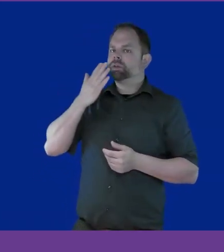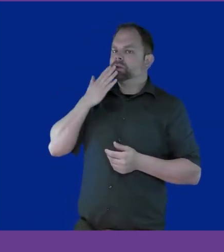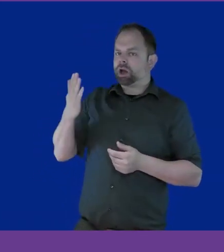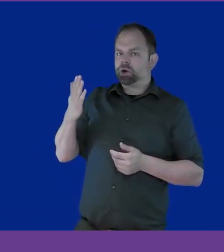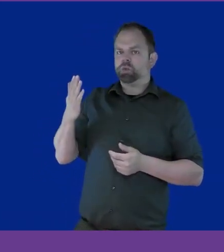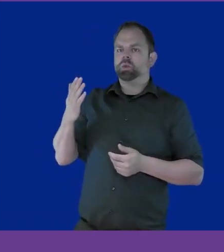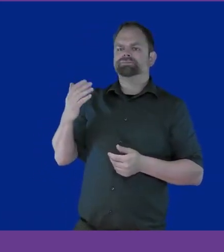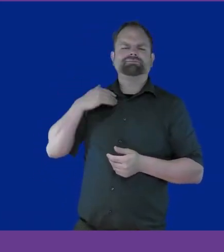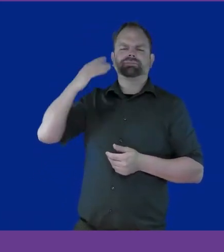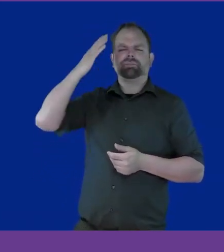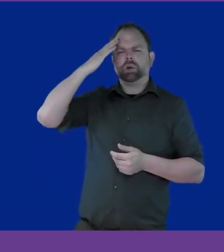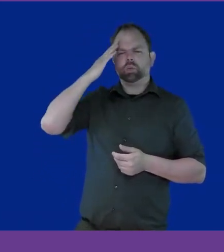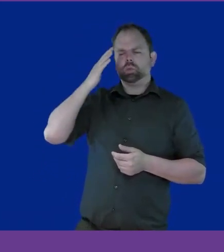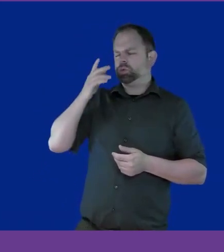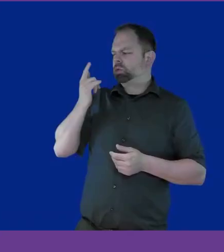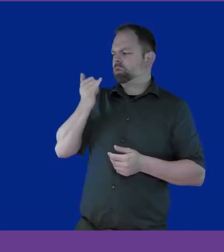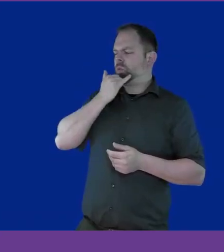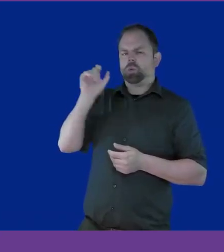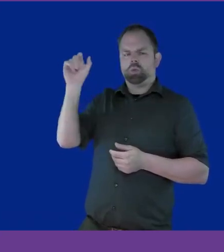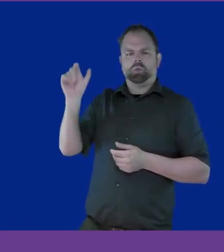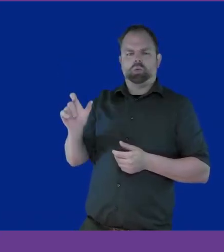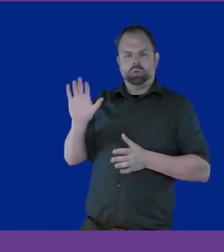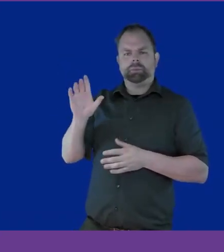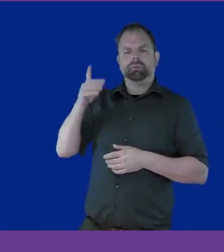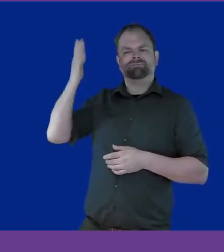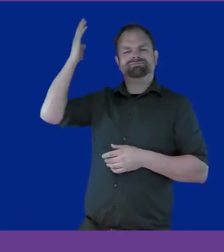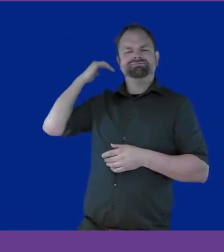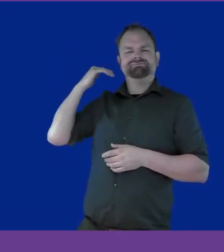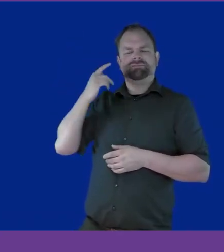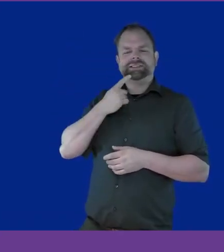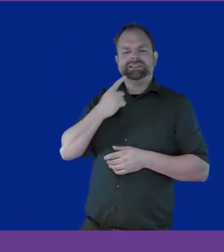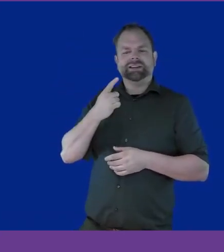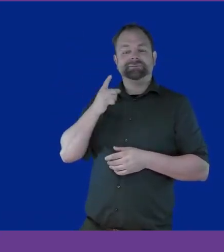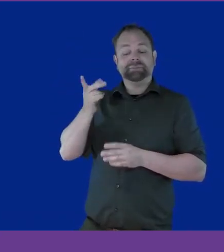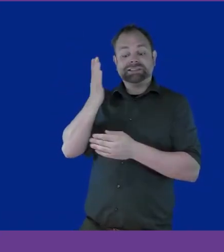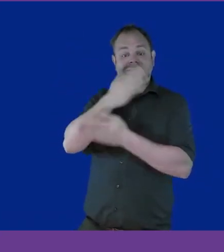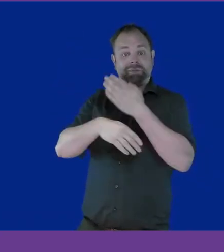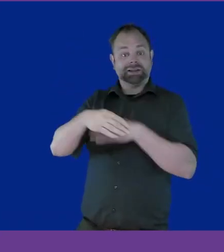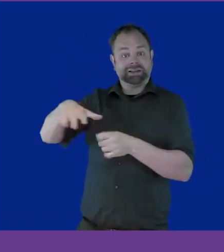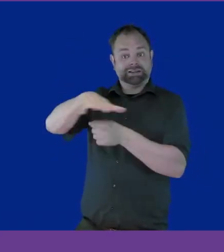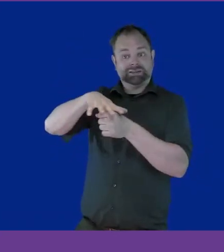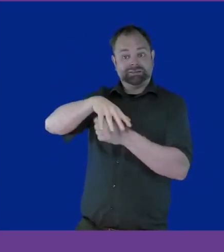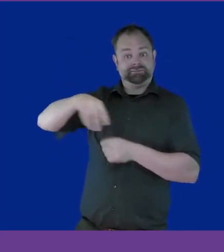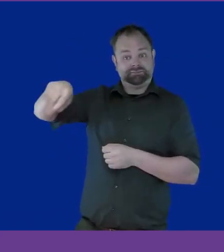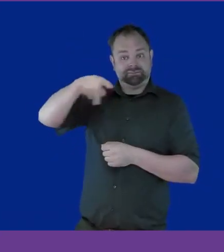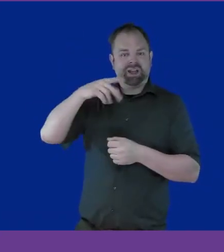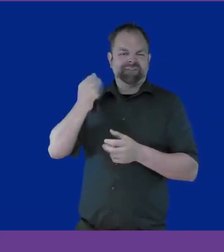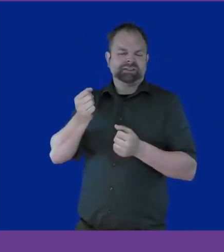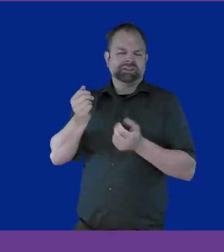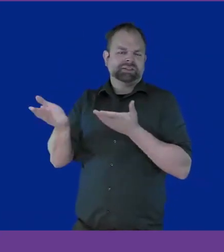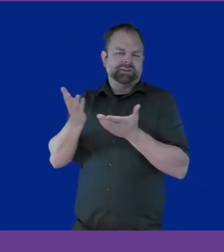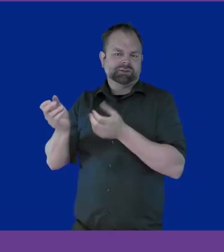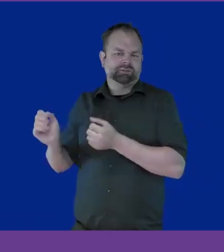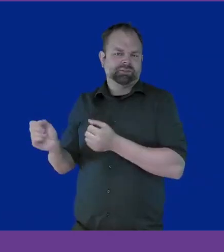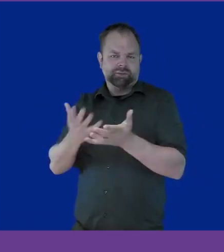there is a strong need that they also take up the message about the potential of these basically accessible services,